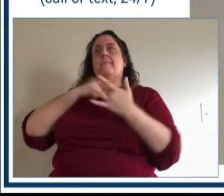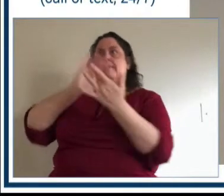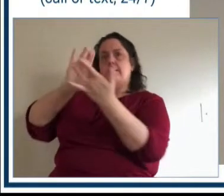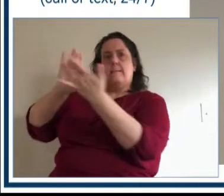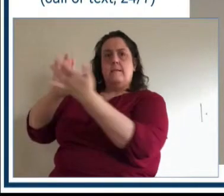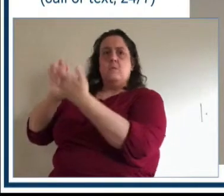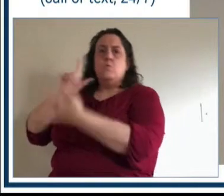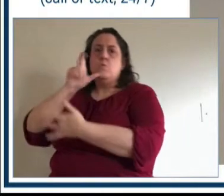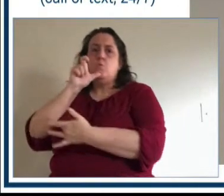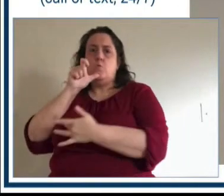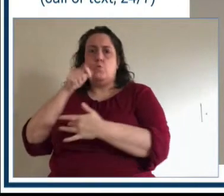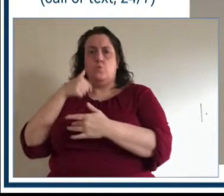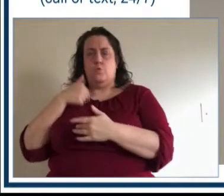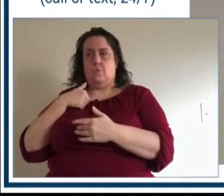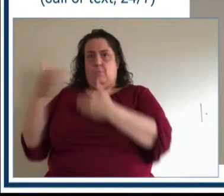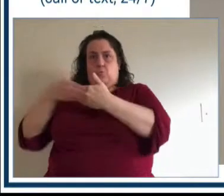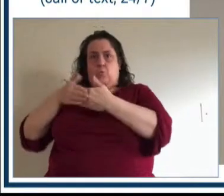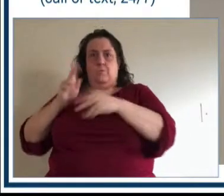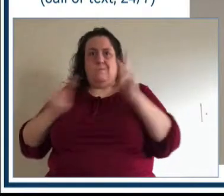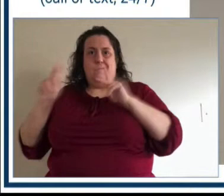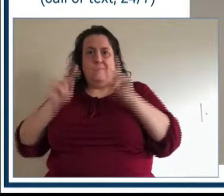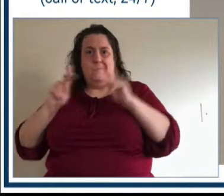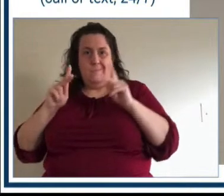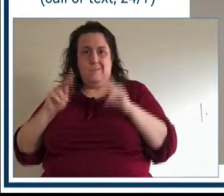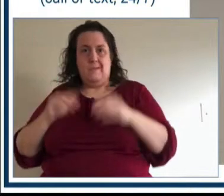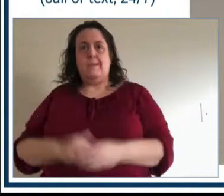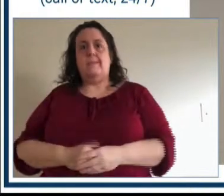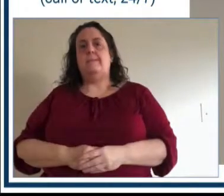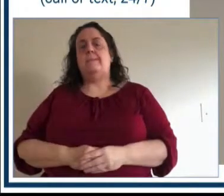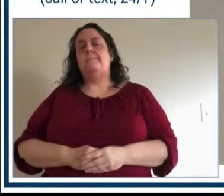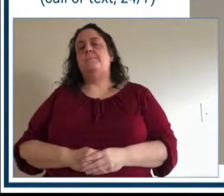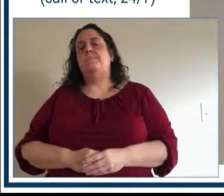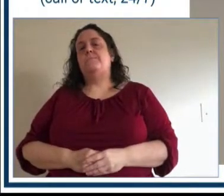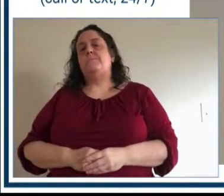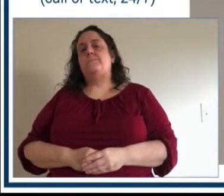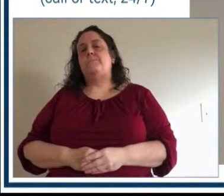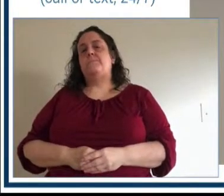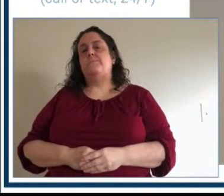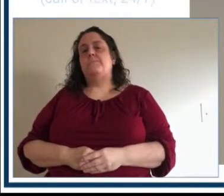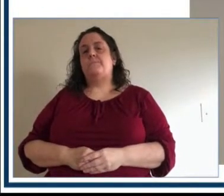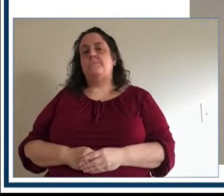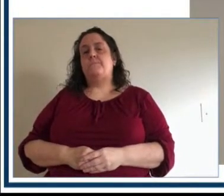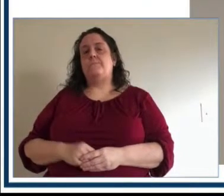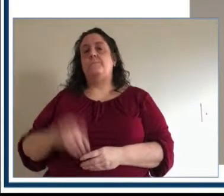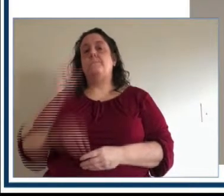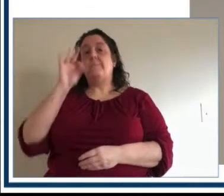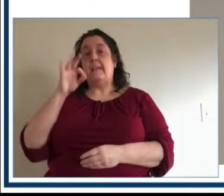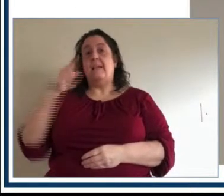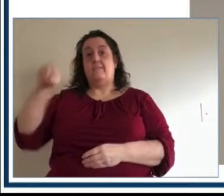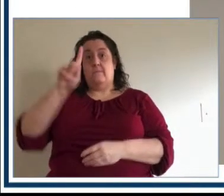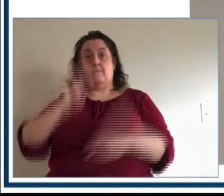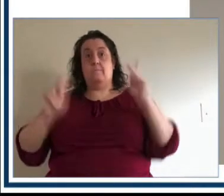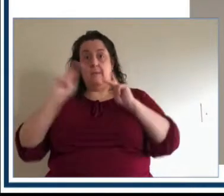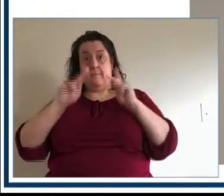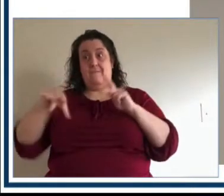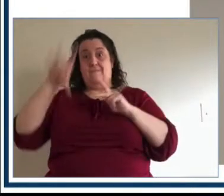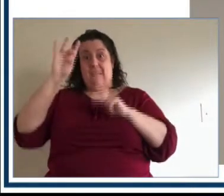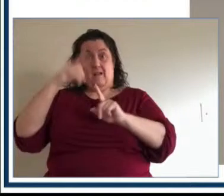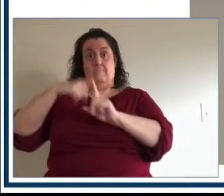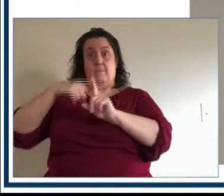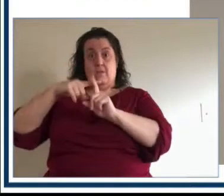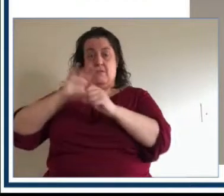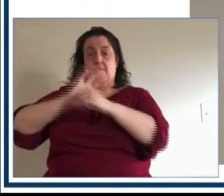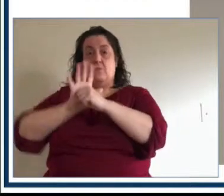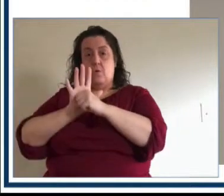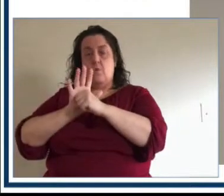positive, we're asking people to go to the government COVID website where this information is at, and